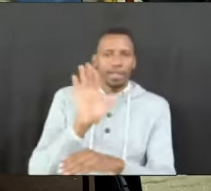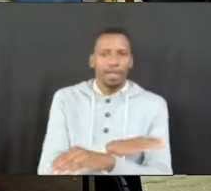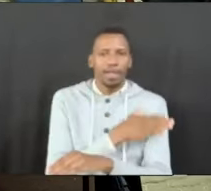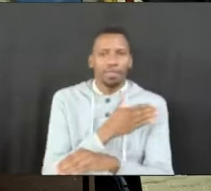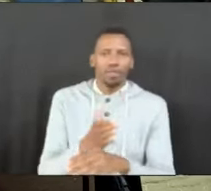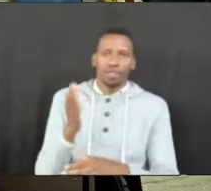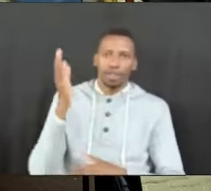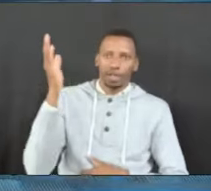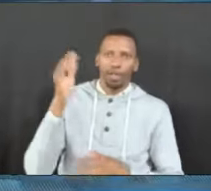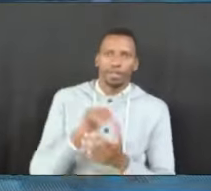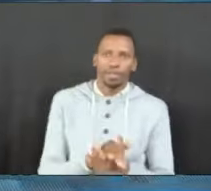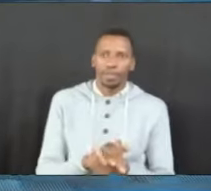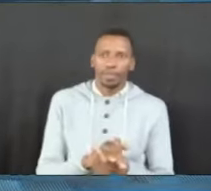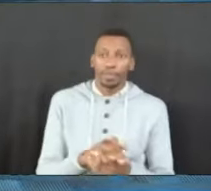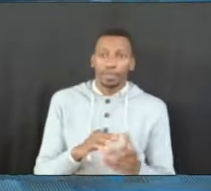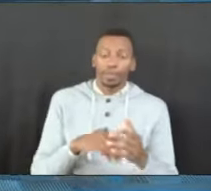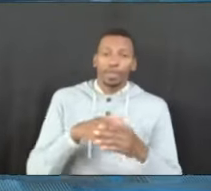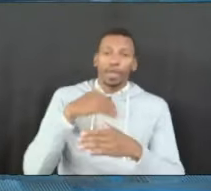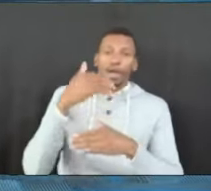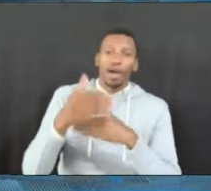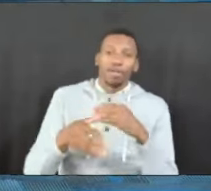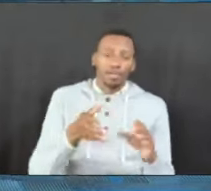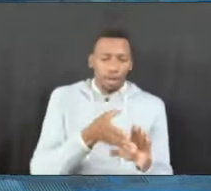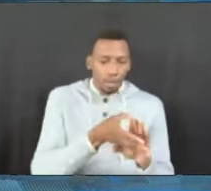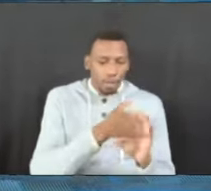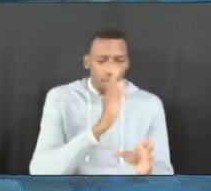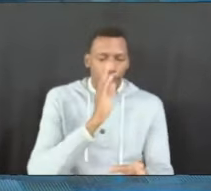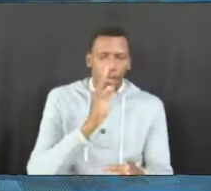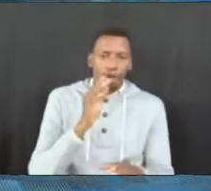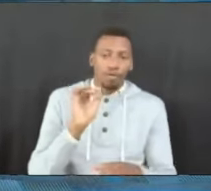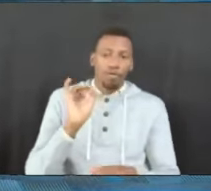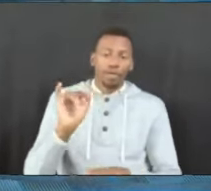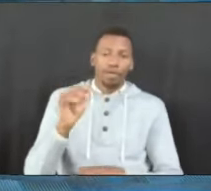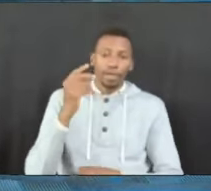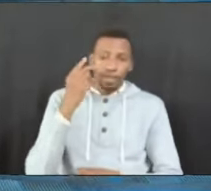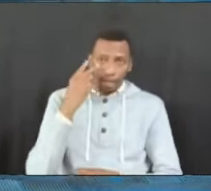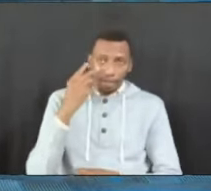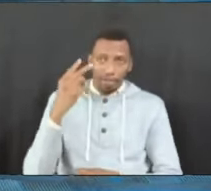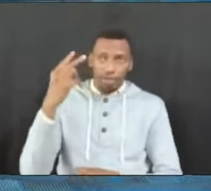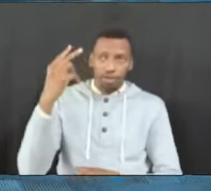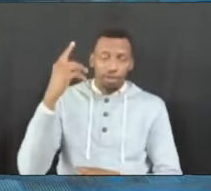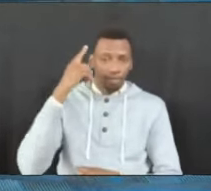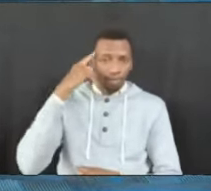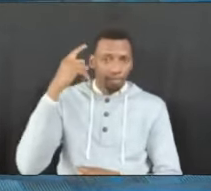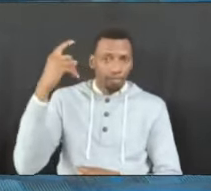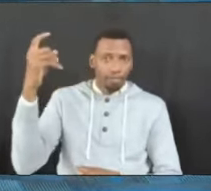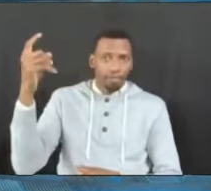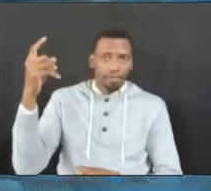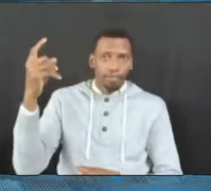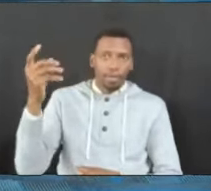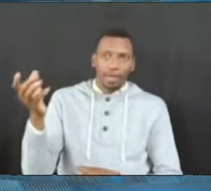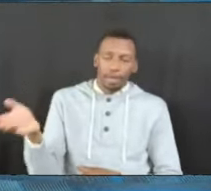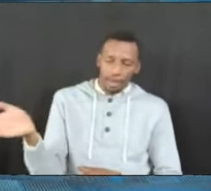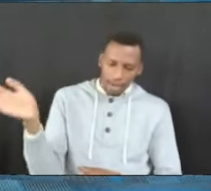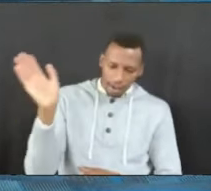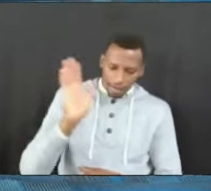says, after coming out of the vision, when she left heaven and she came back,